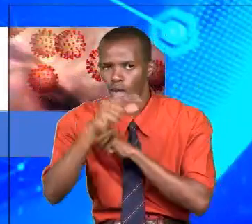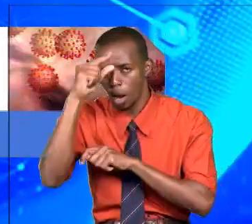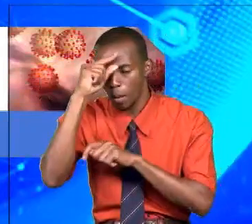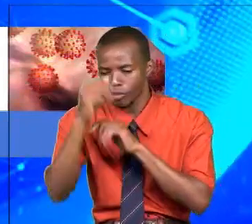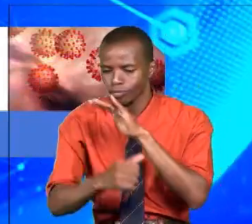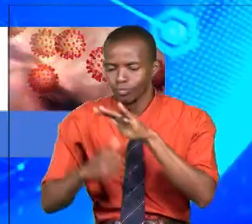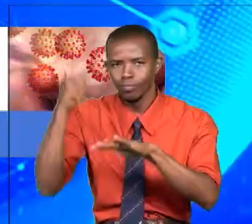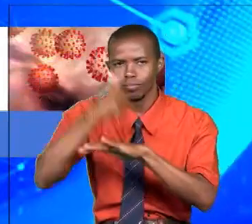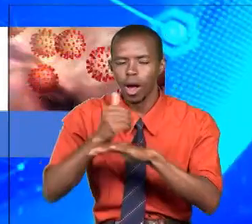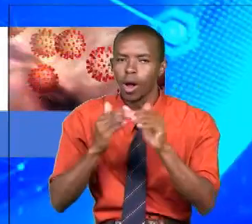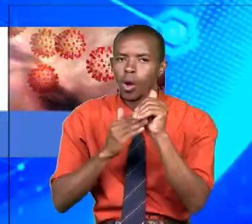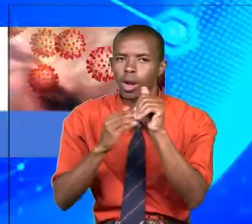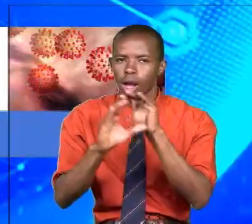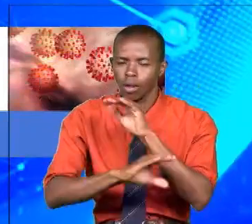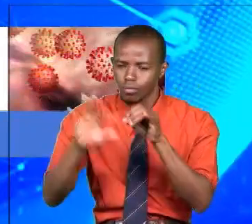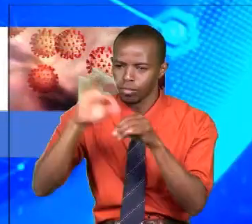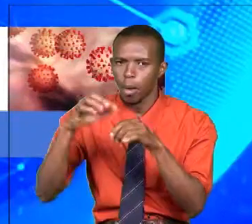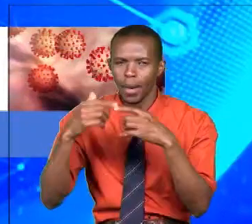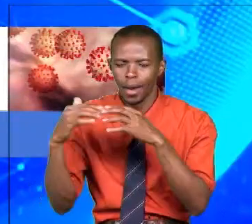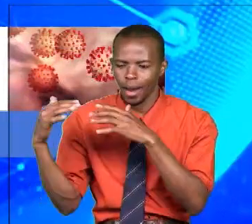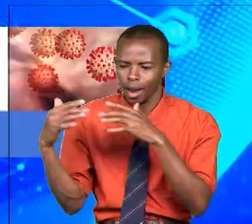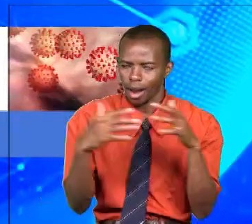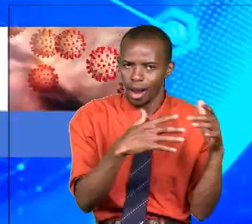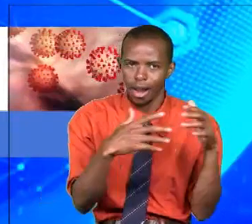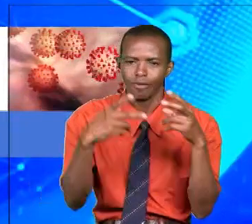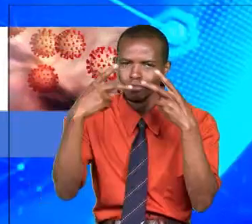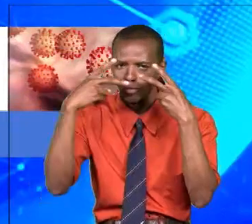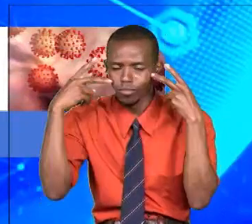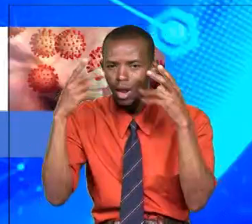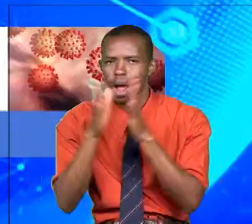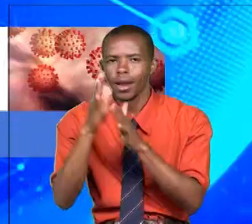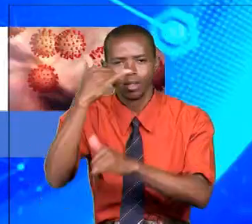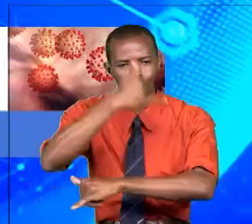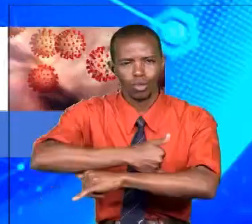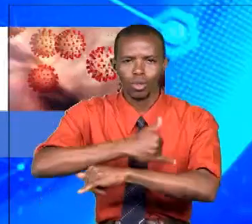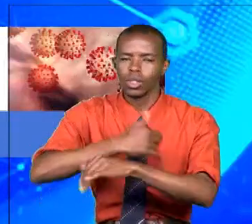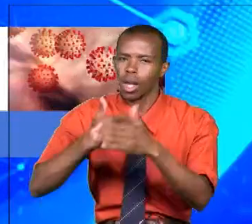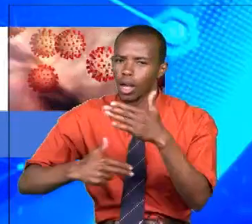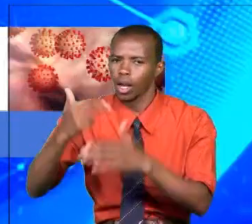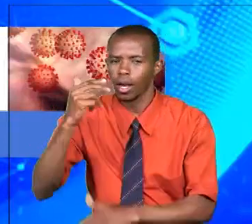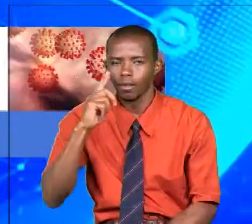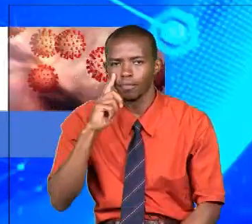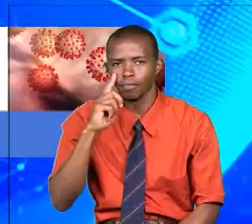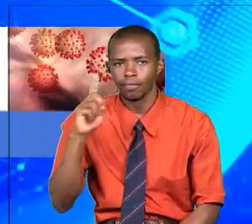lead the country to elections, but tensions between armed groups and institutions still remain. Chris Wambua